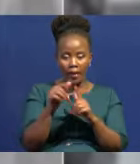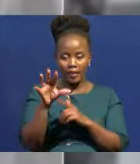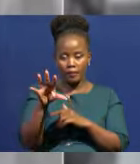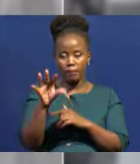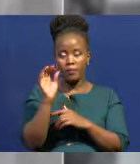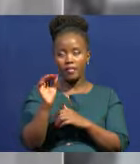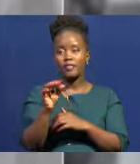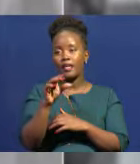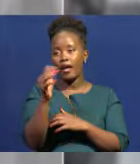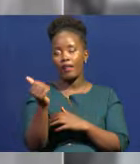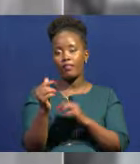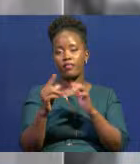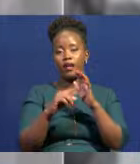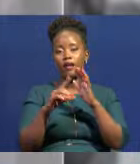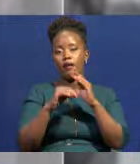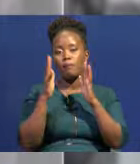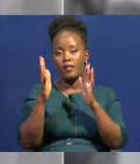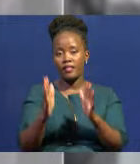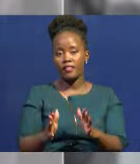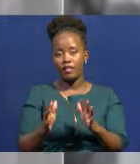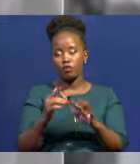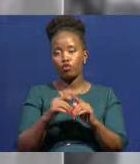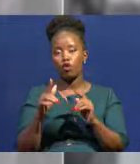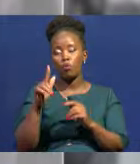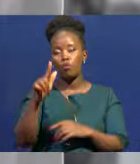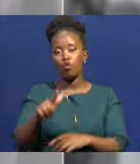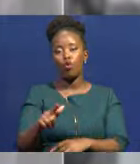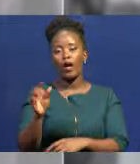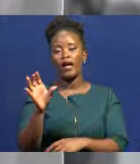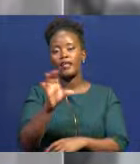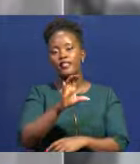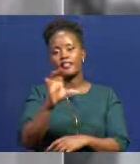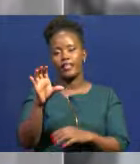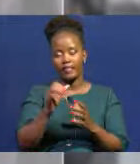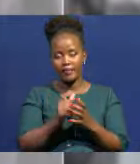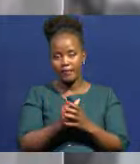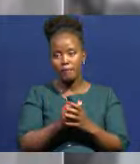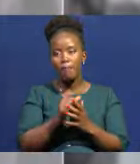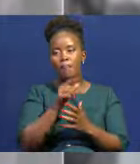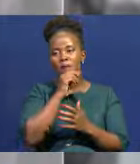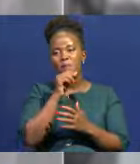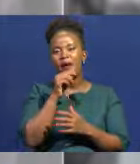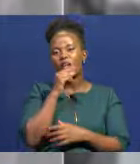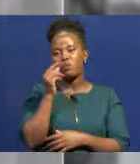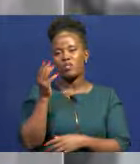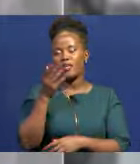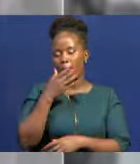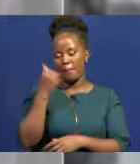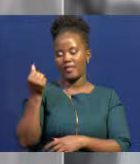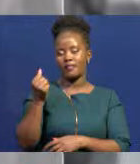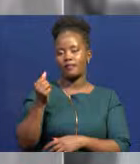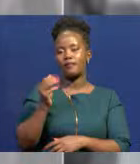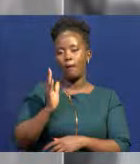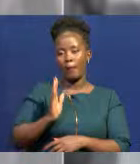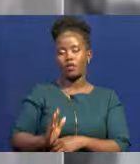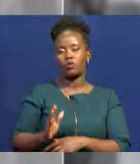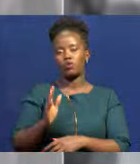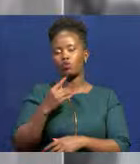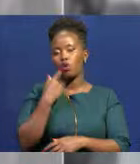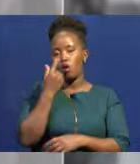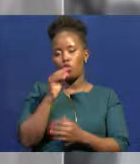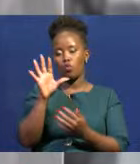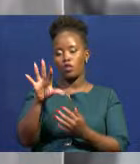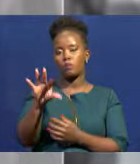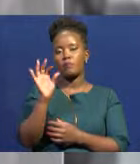minister besides Ngilu from Lower Eastern. Katuku was in the right place at the right time. He was picked the Minister